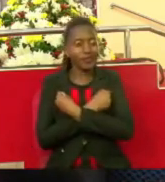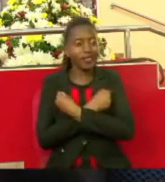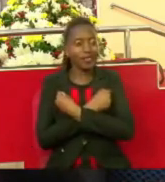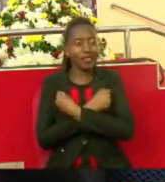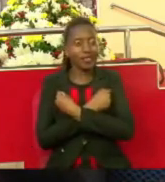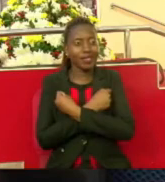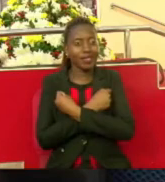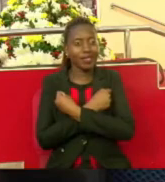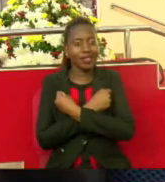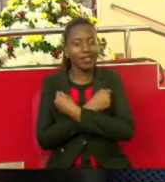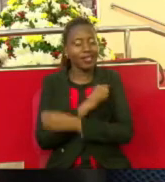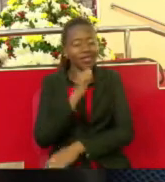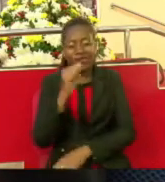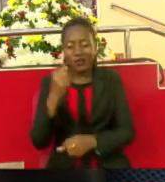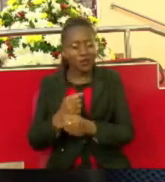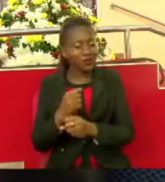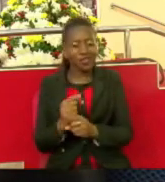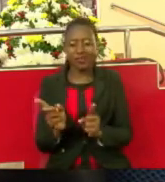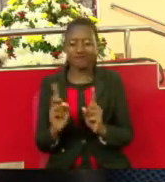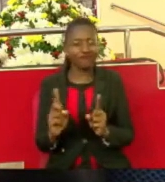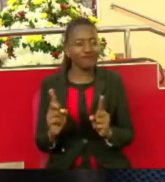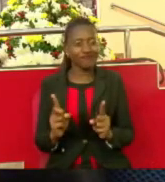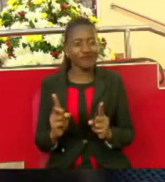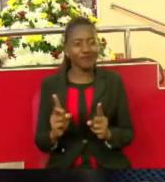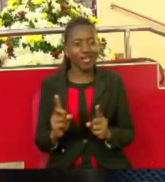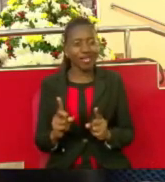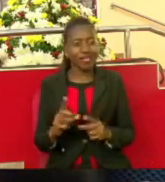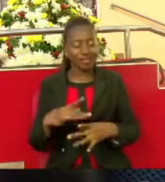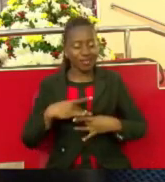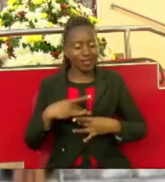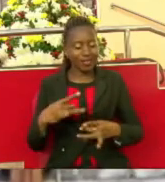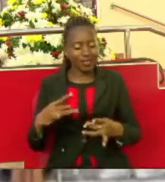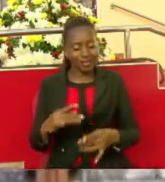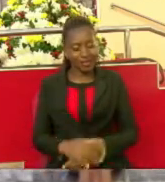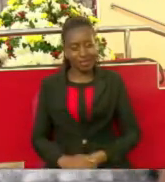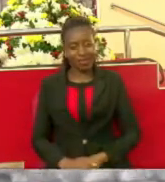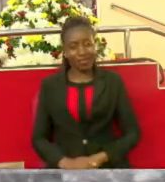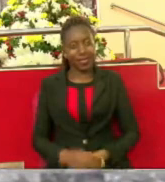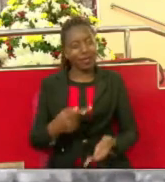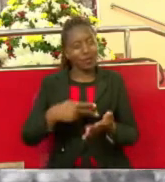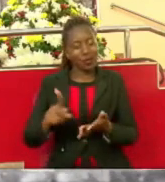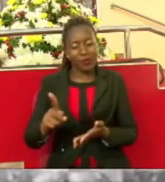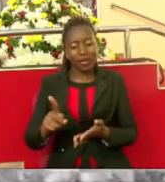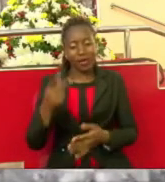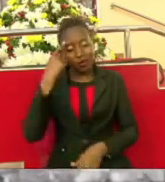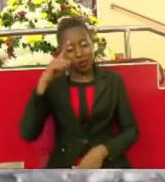it is not work. It is just a hobby. You are just being paid to do what you enjoy doing.